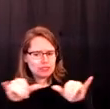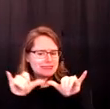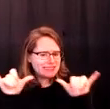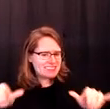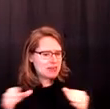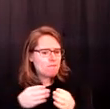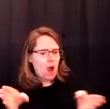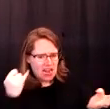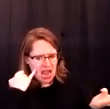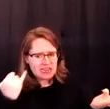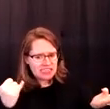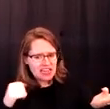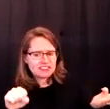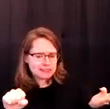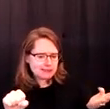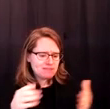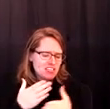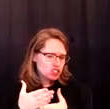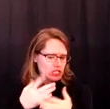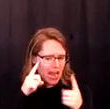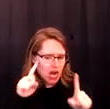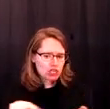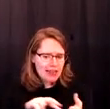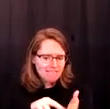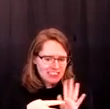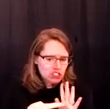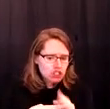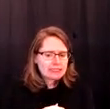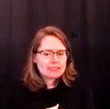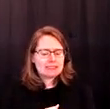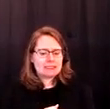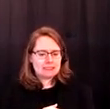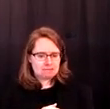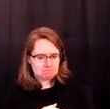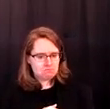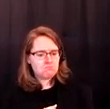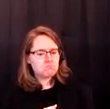there, shared definitions. Again,